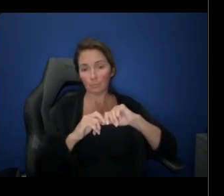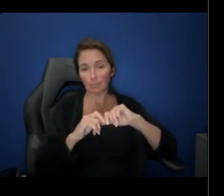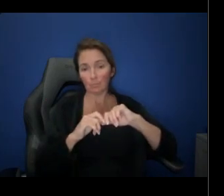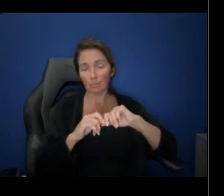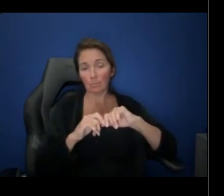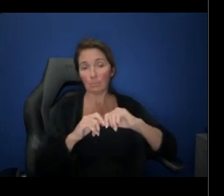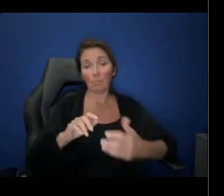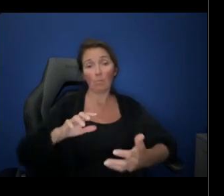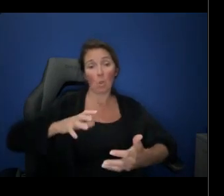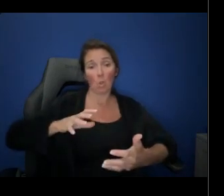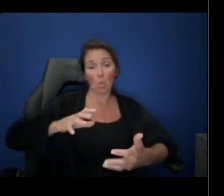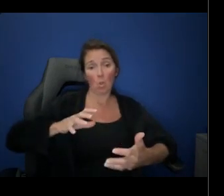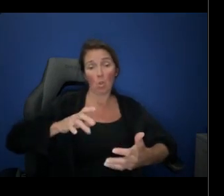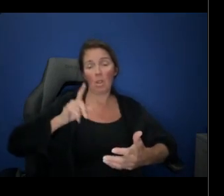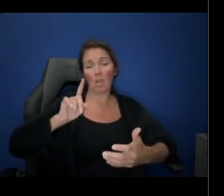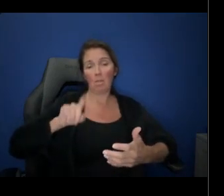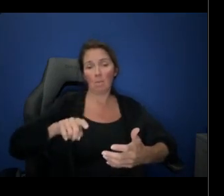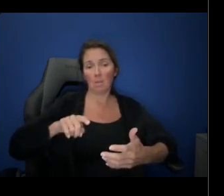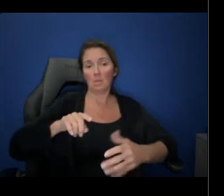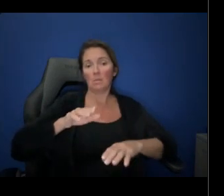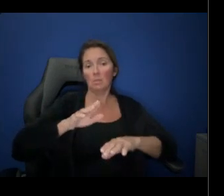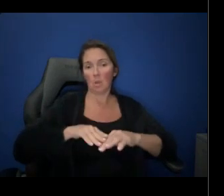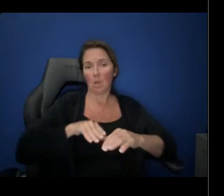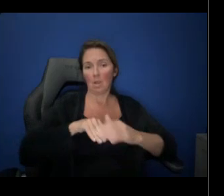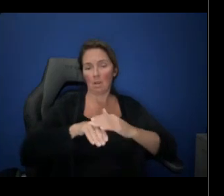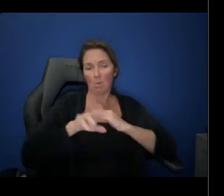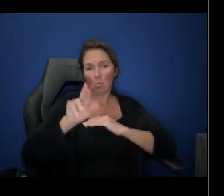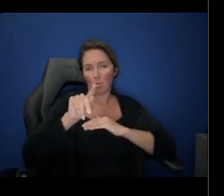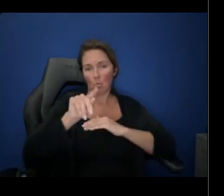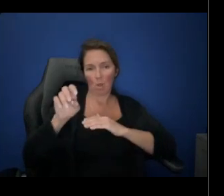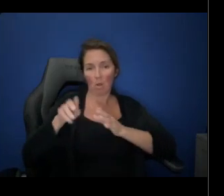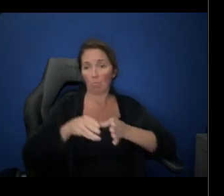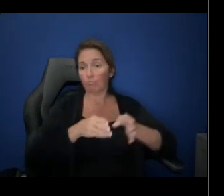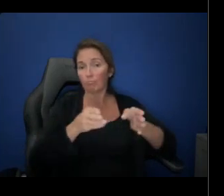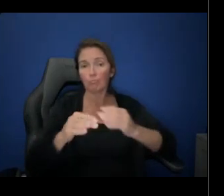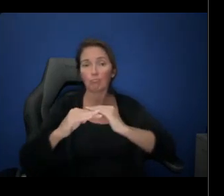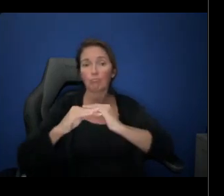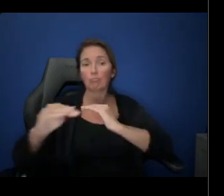Laundry facilities must be on an accessible route.